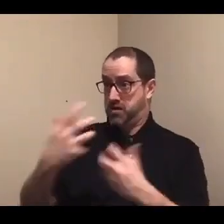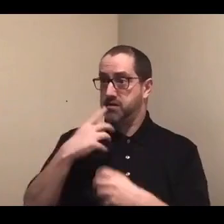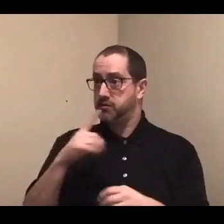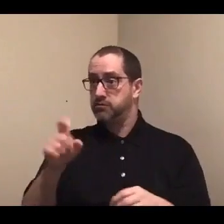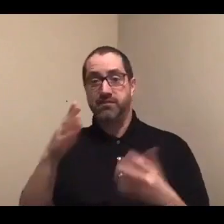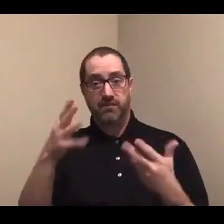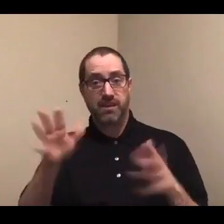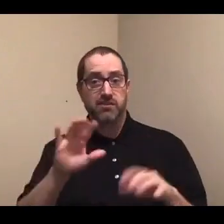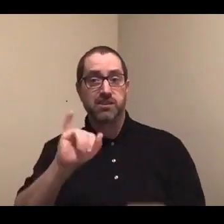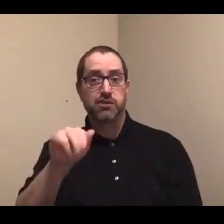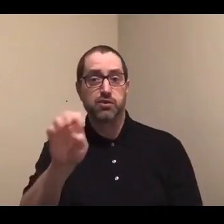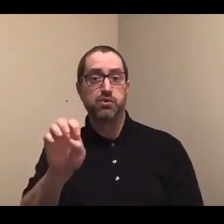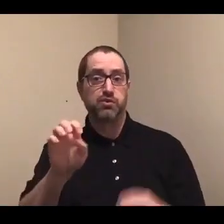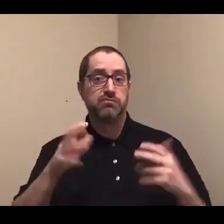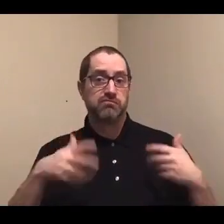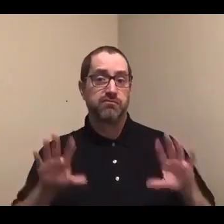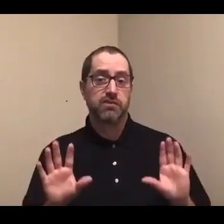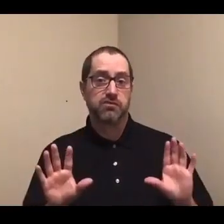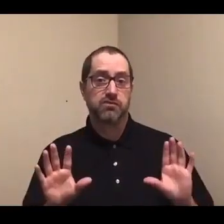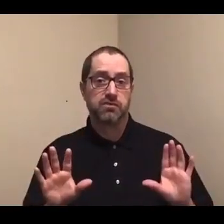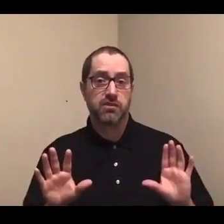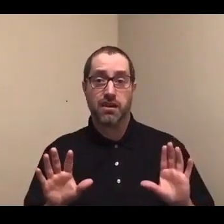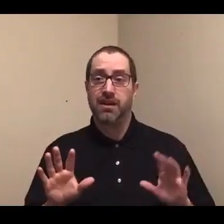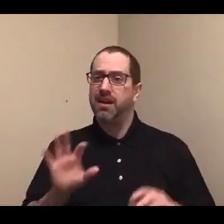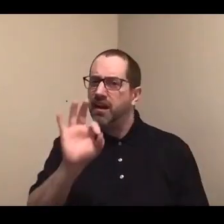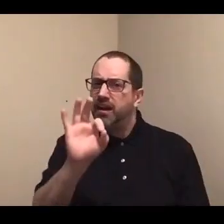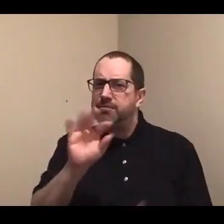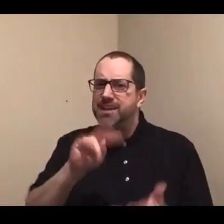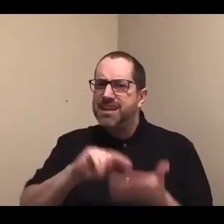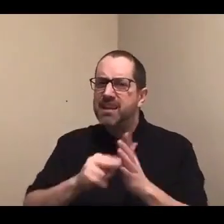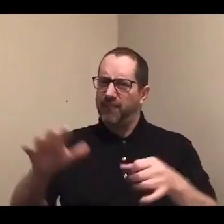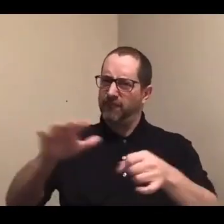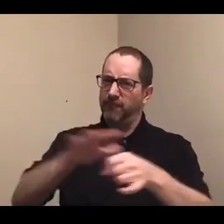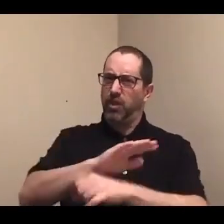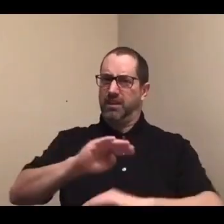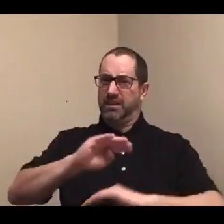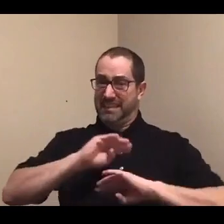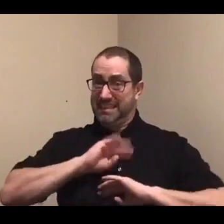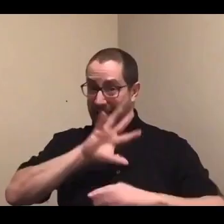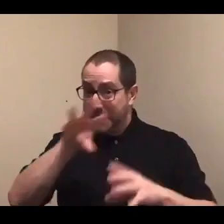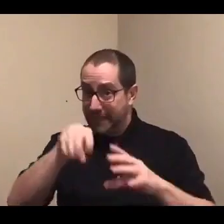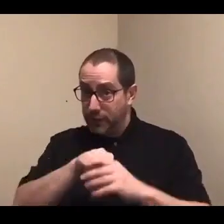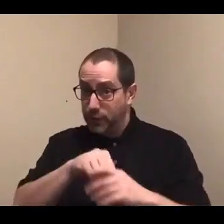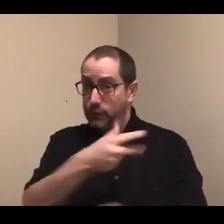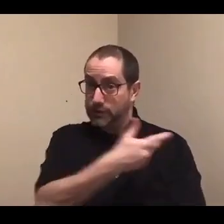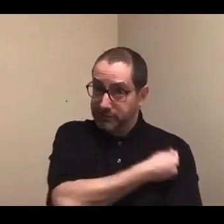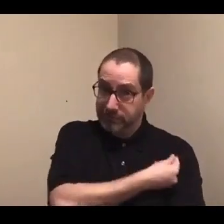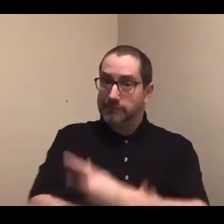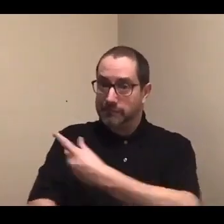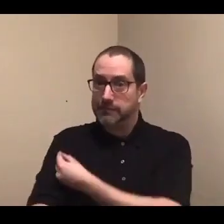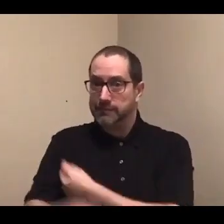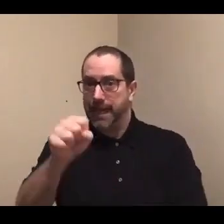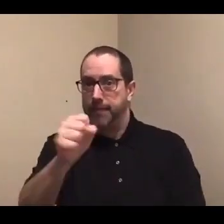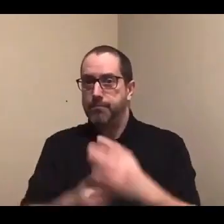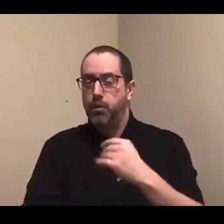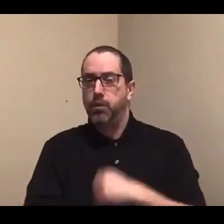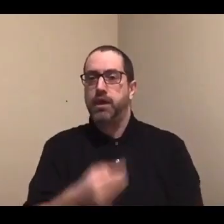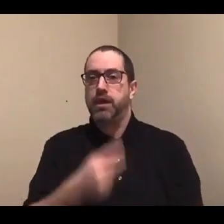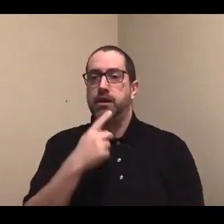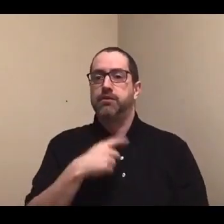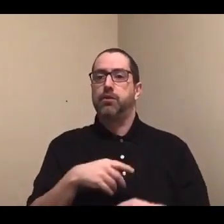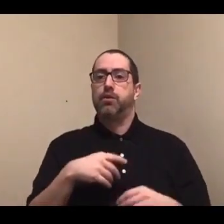Scott? So the only thing I would add is when you say fully vaccinated, I would include second shots in that. So following Minister's comments